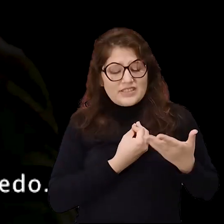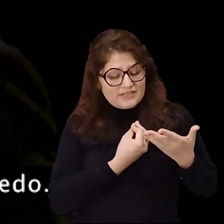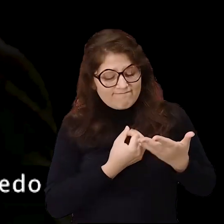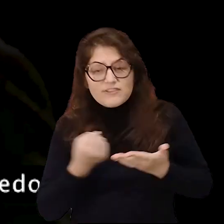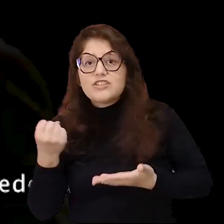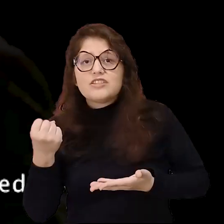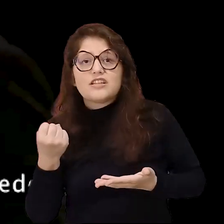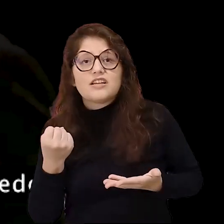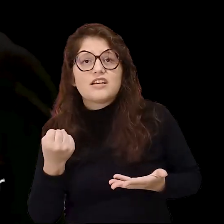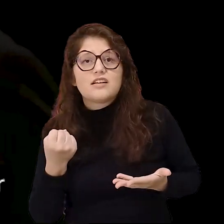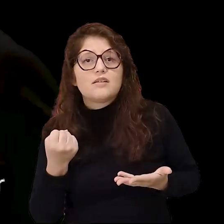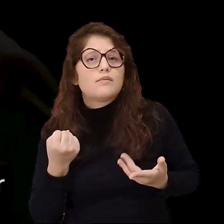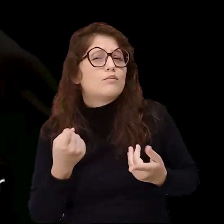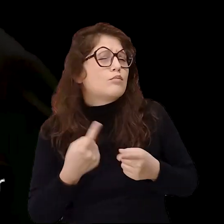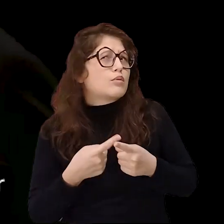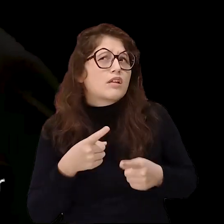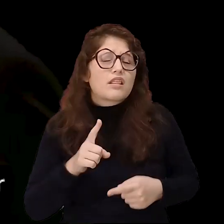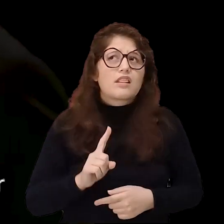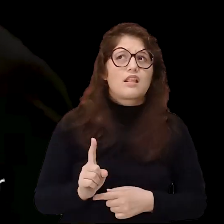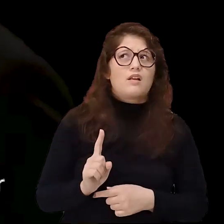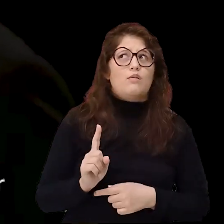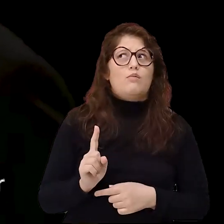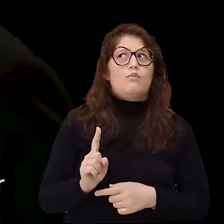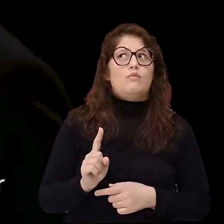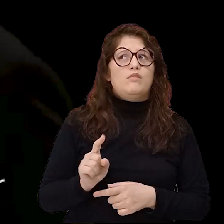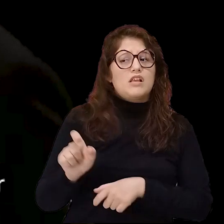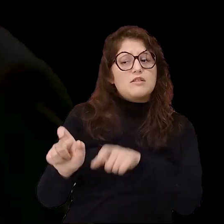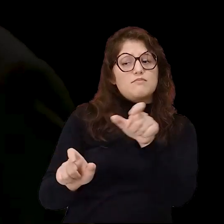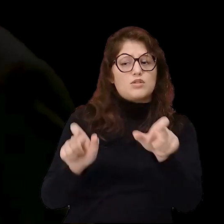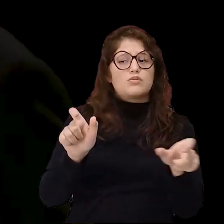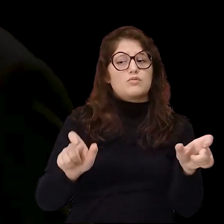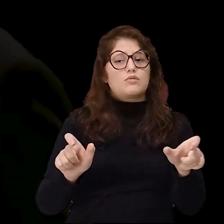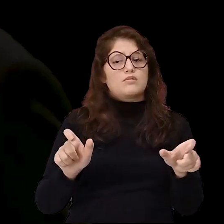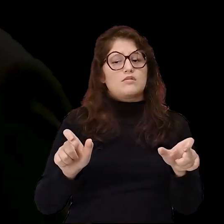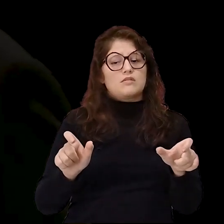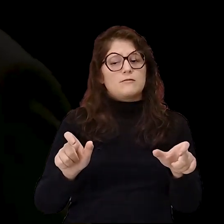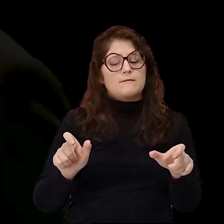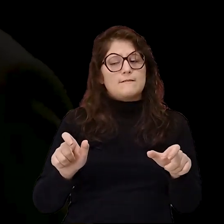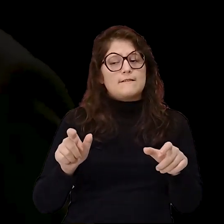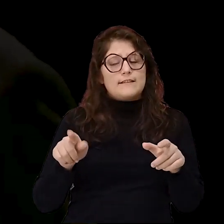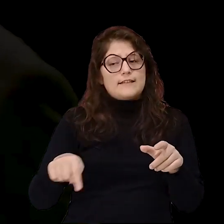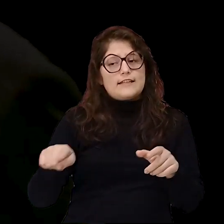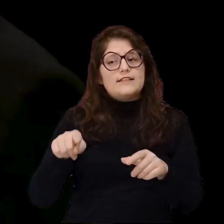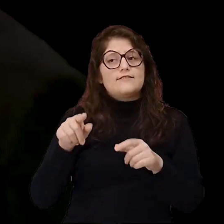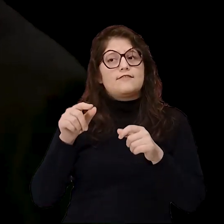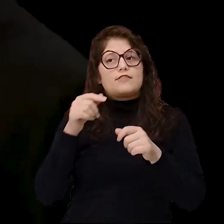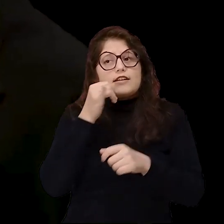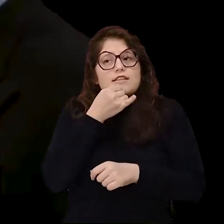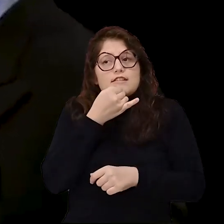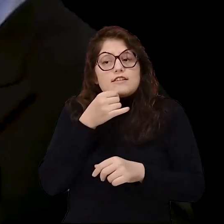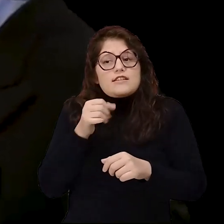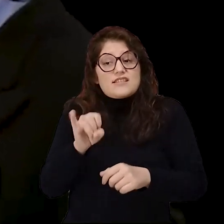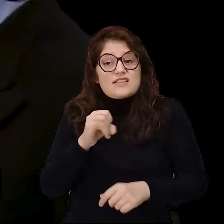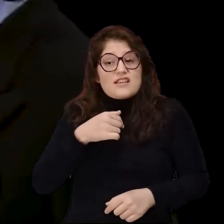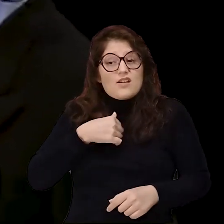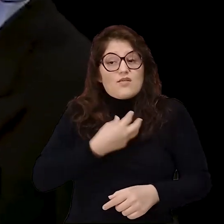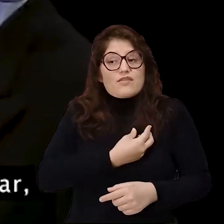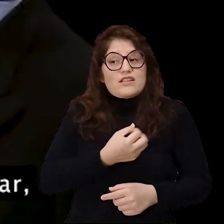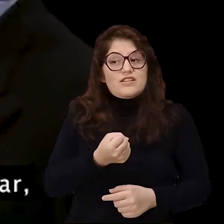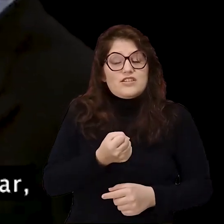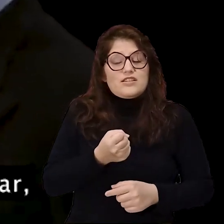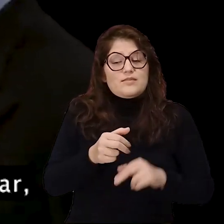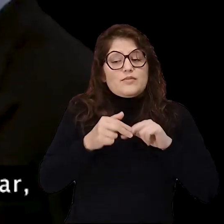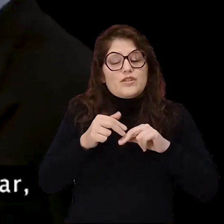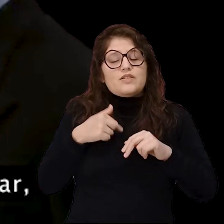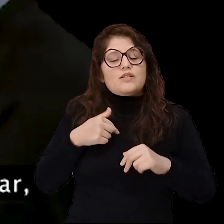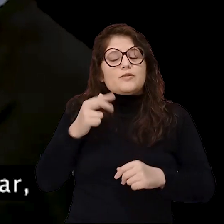you're afraid of. And it was at that point that I began to think that it was just too painful to be alive, and